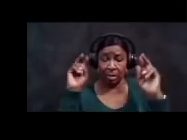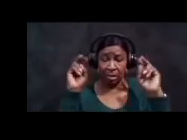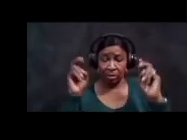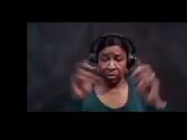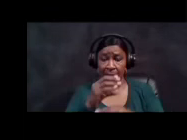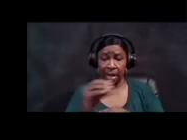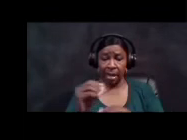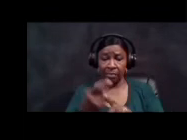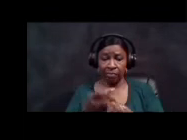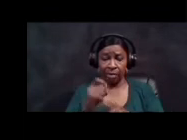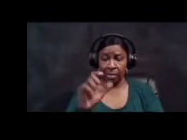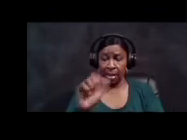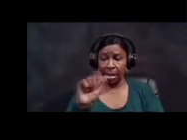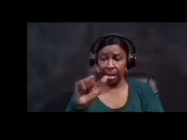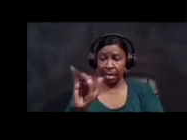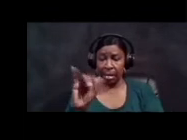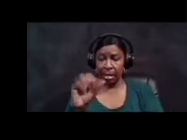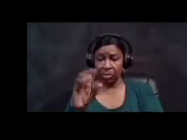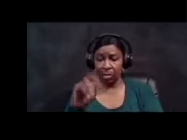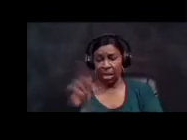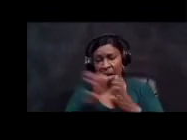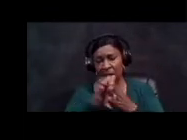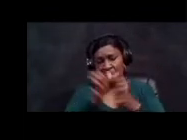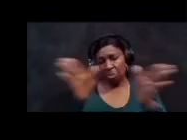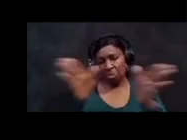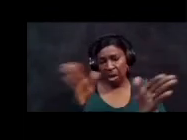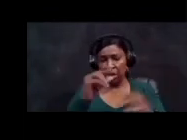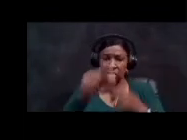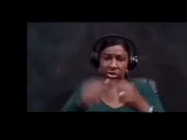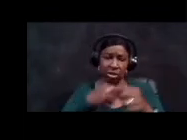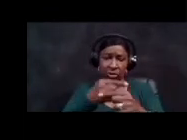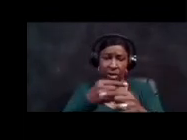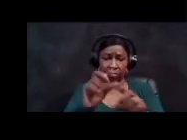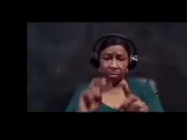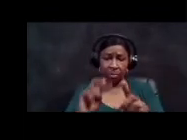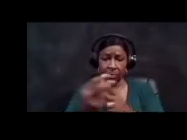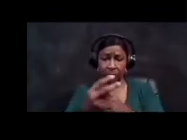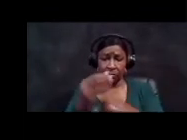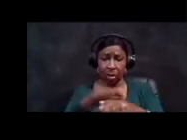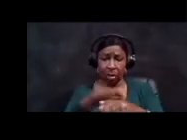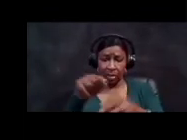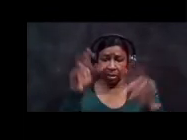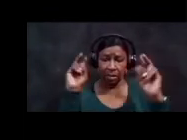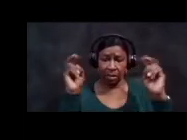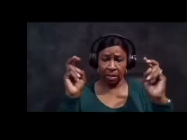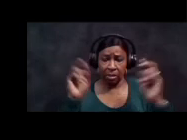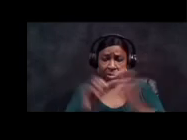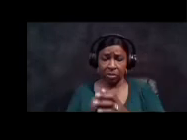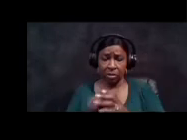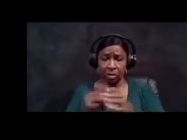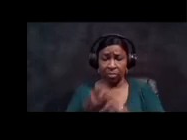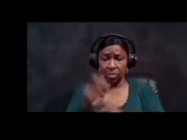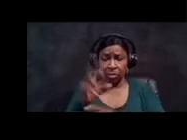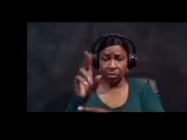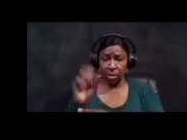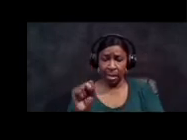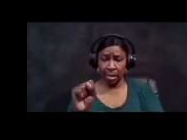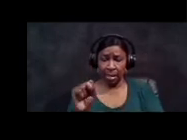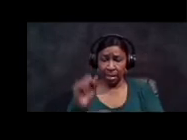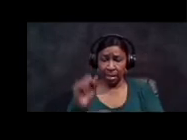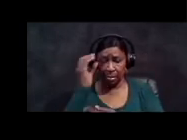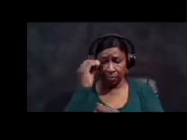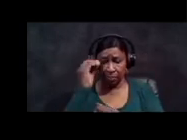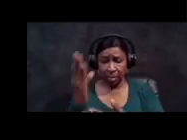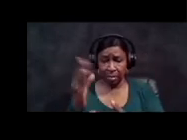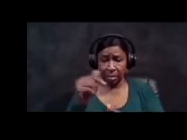from Alison, a broader geographic perspective on this issue. So from the US context, this